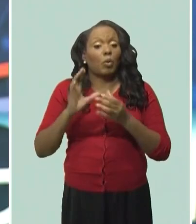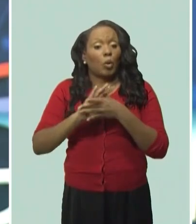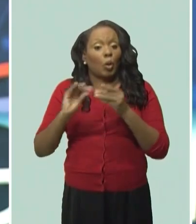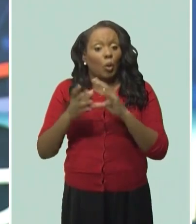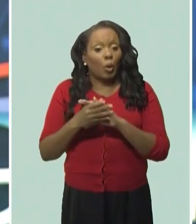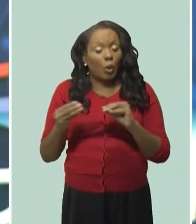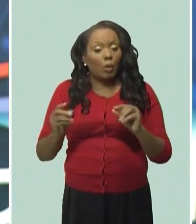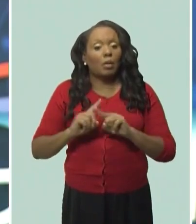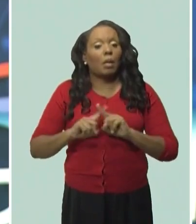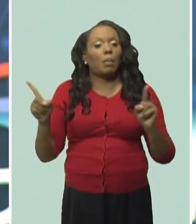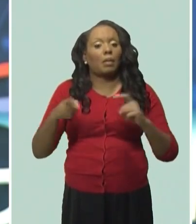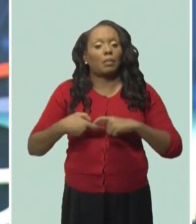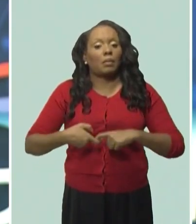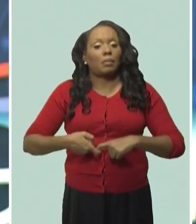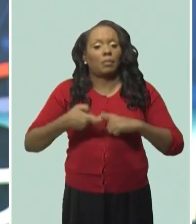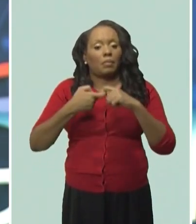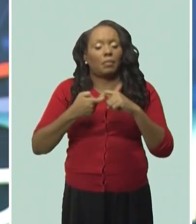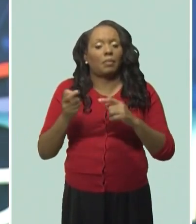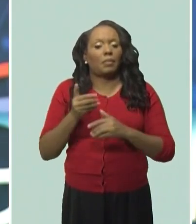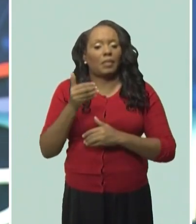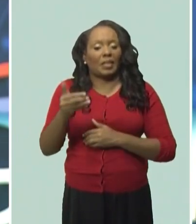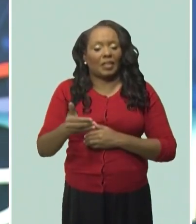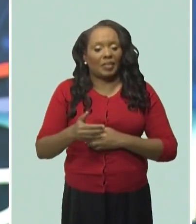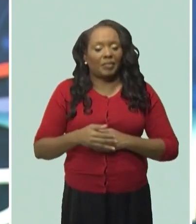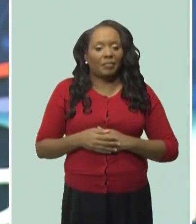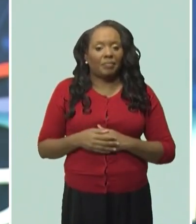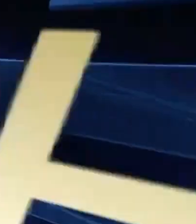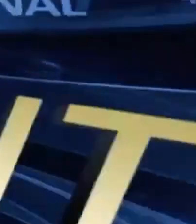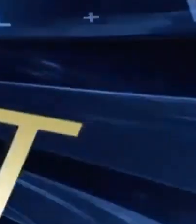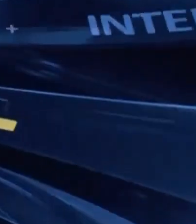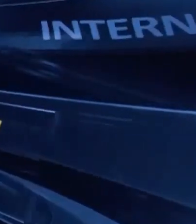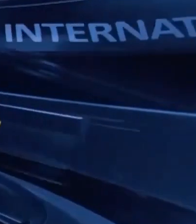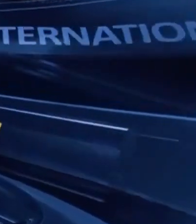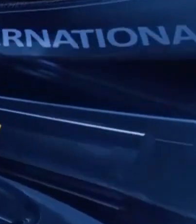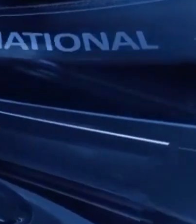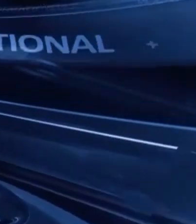1,000 houses built by government since January last year.